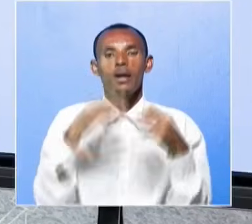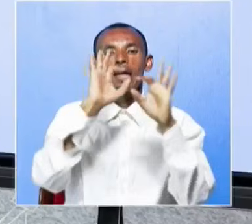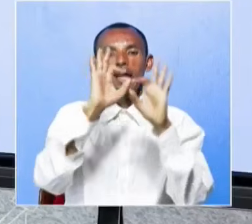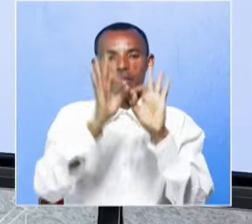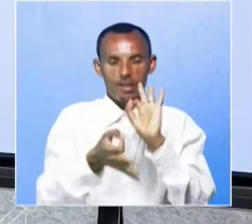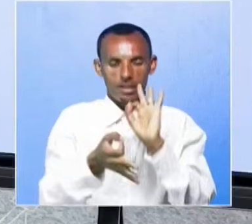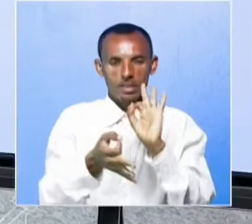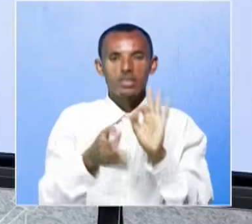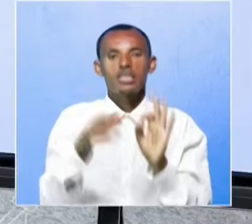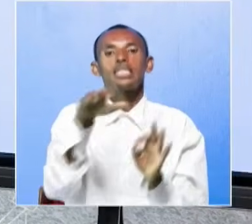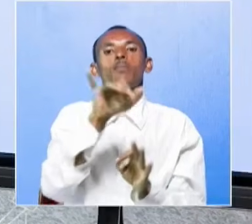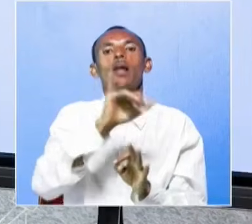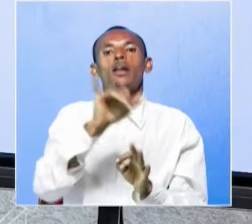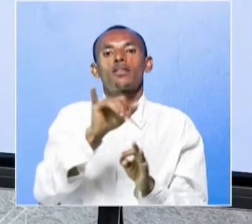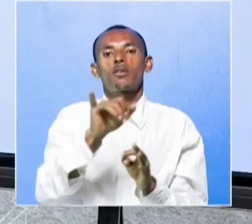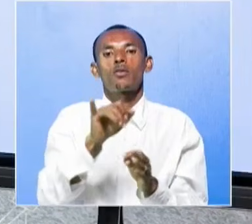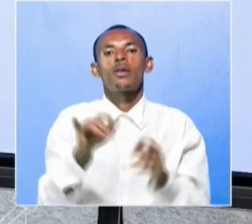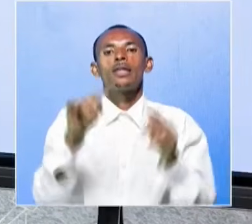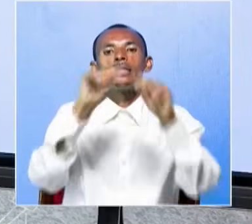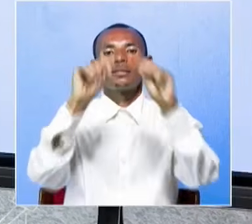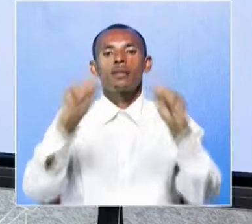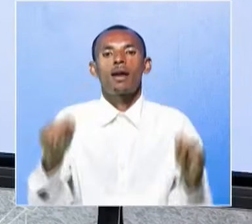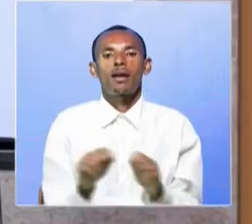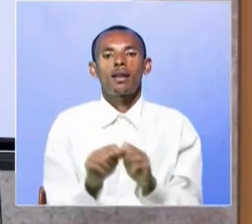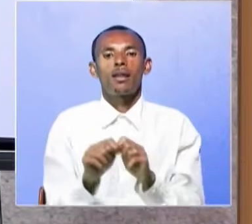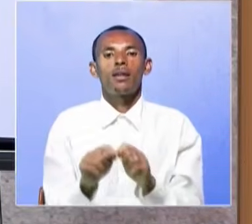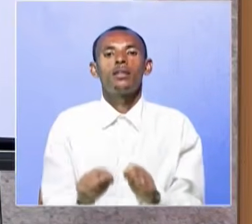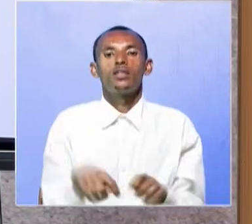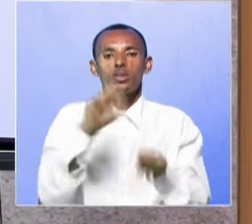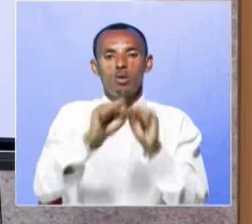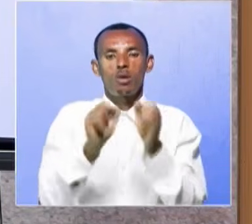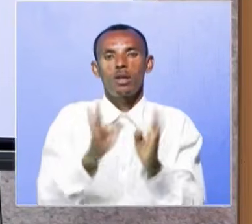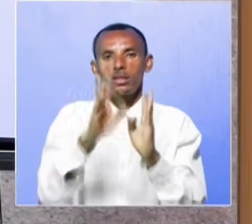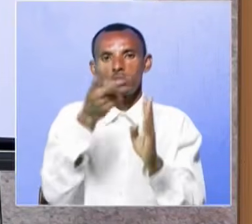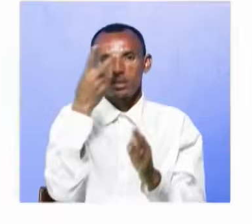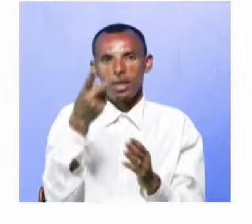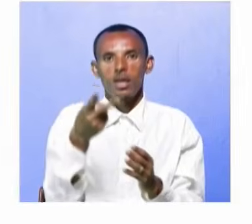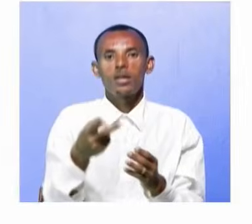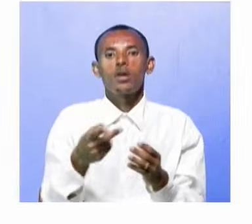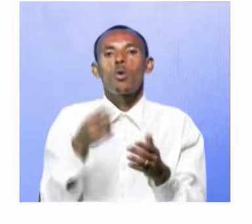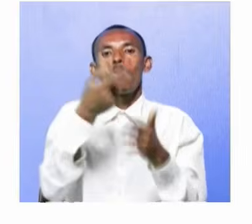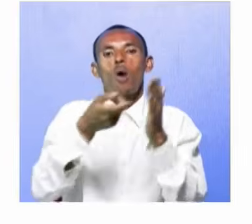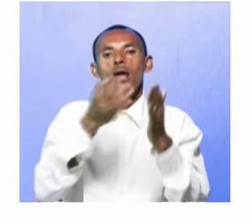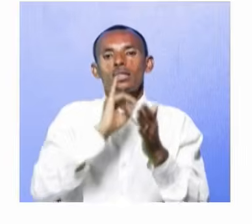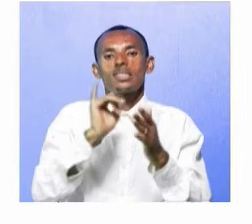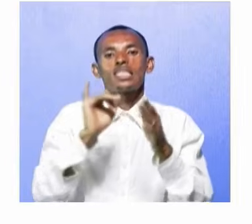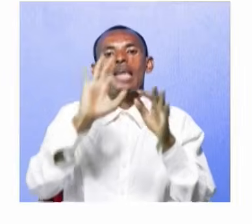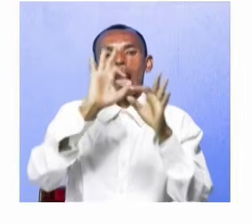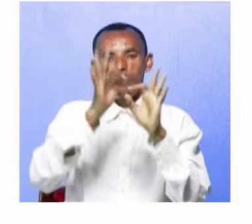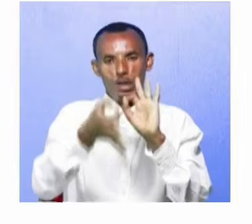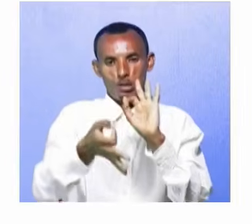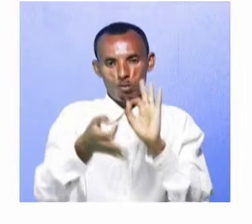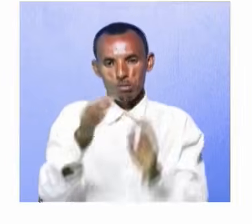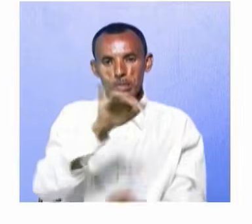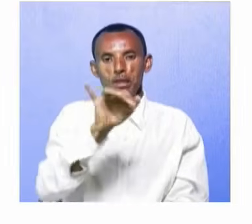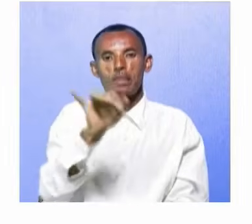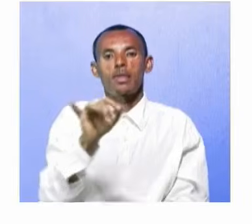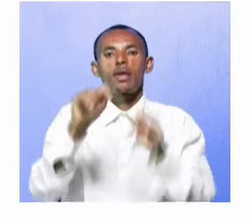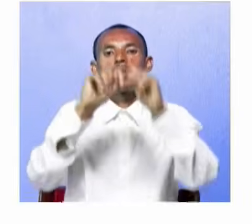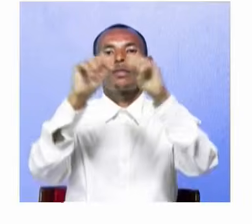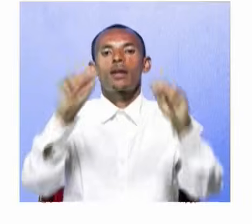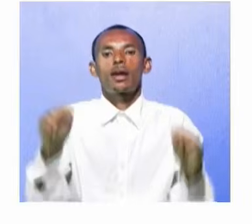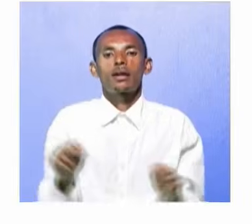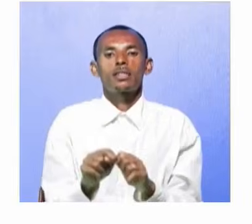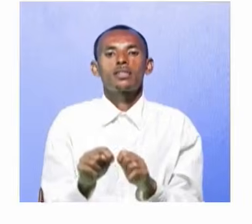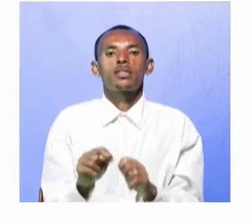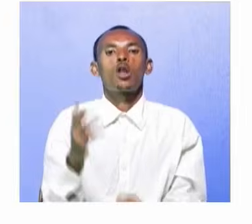definition of similarity of triangles. Okay, so let us see what the definition of similar triangles looks